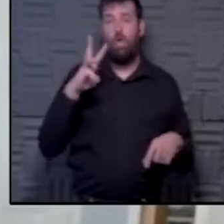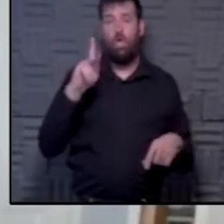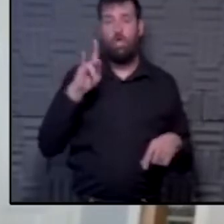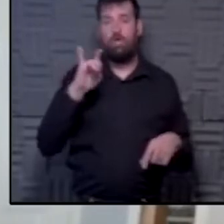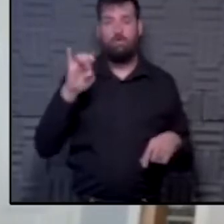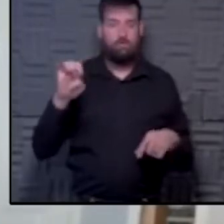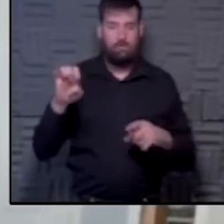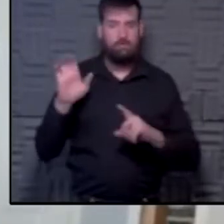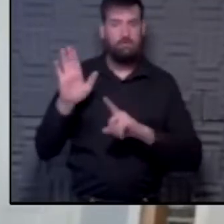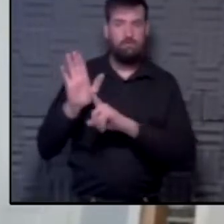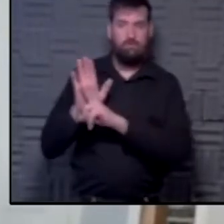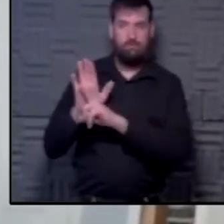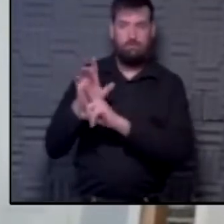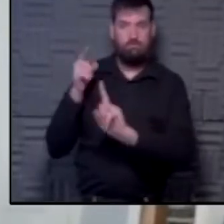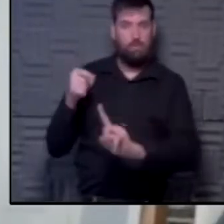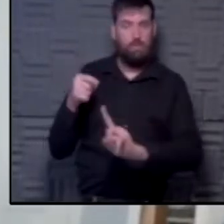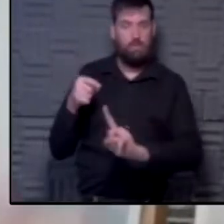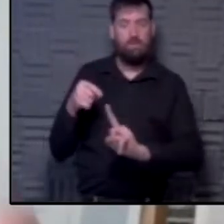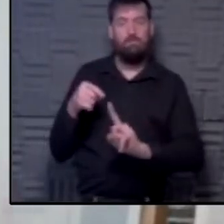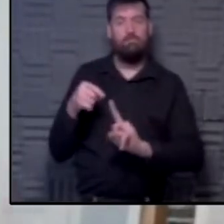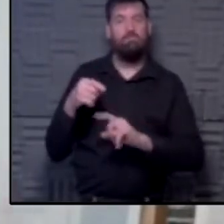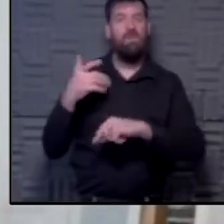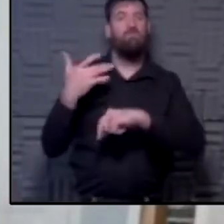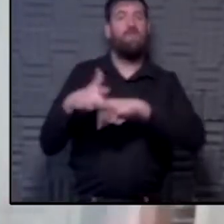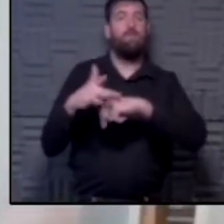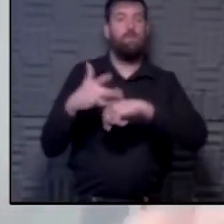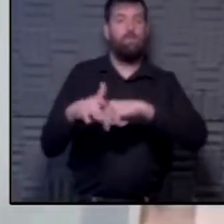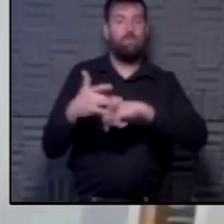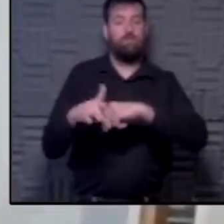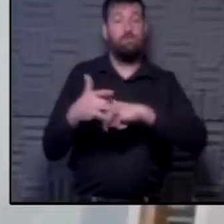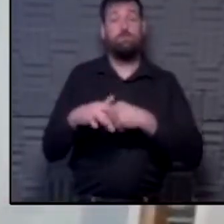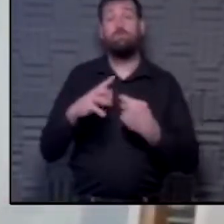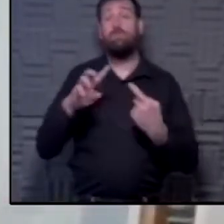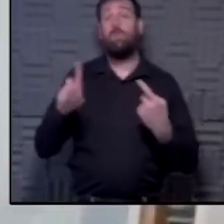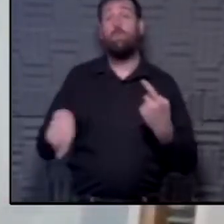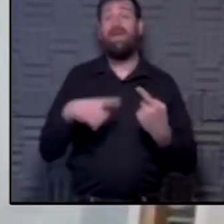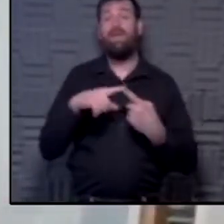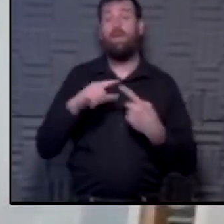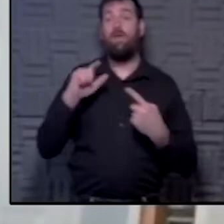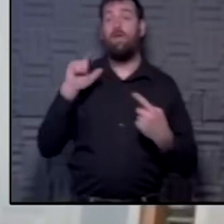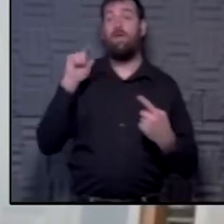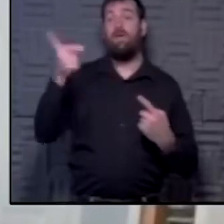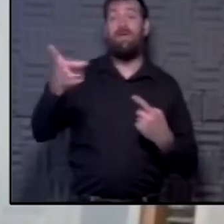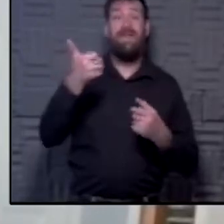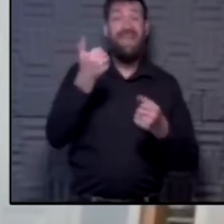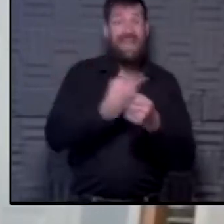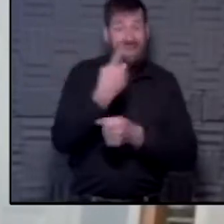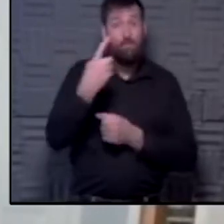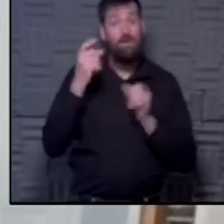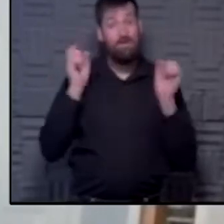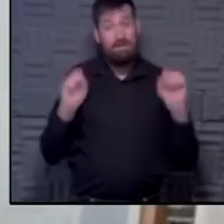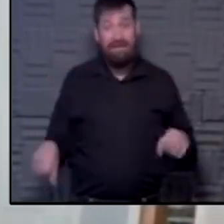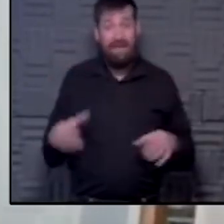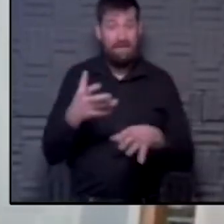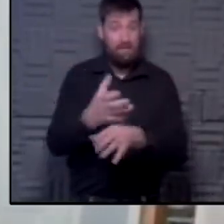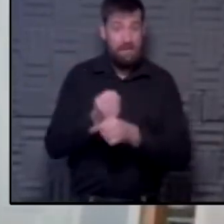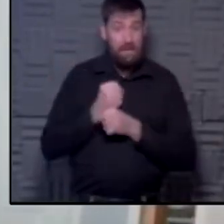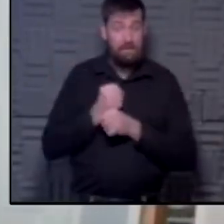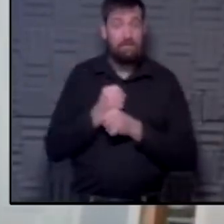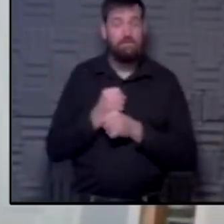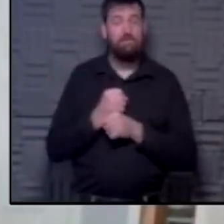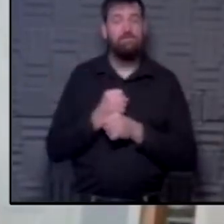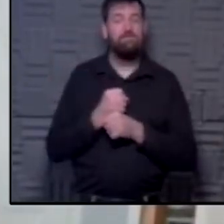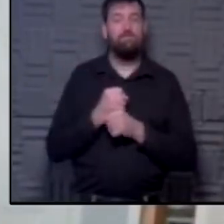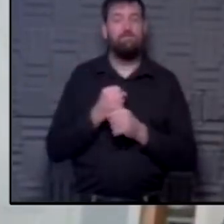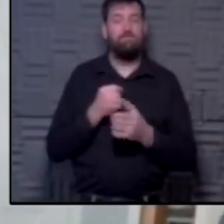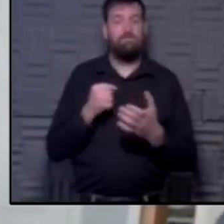Hawk's point about the availability. Once we get to the point where anybody and everybody can get in line, I think the whole question,